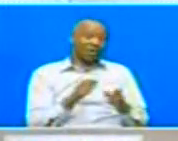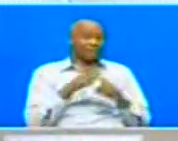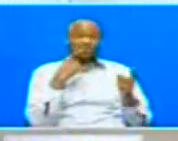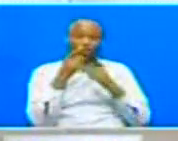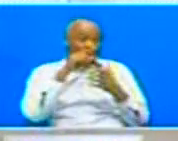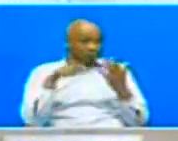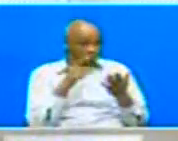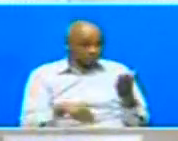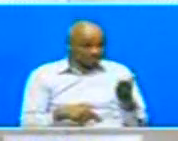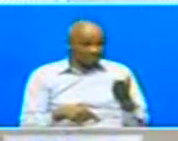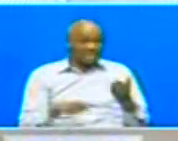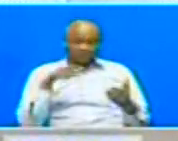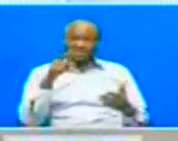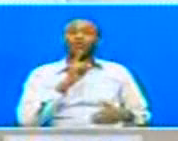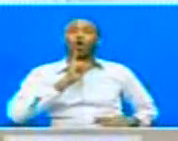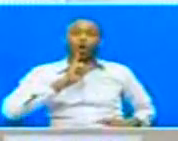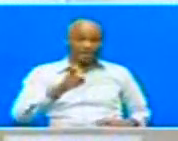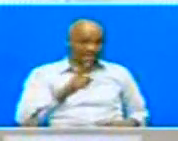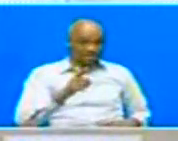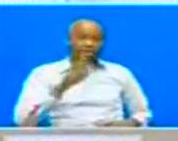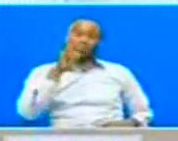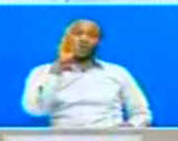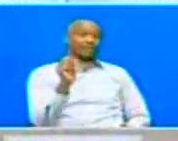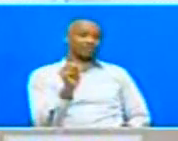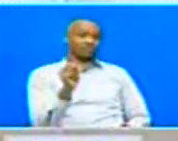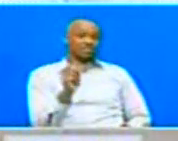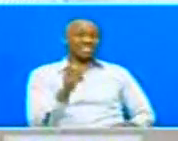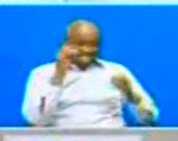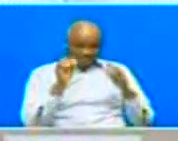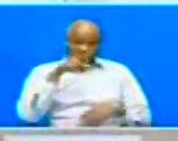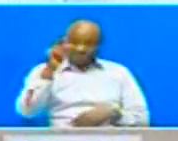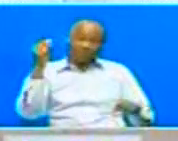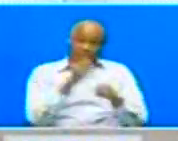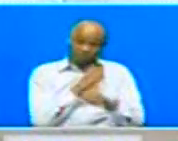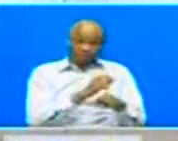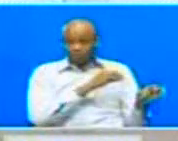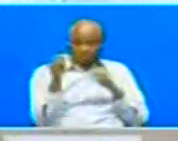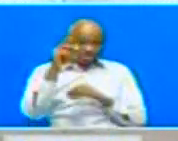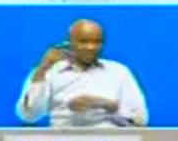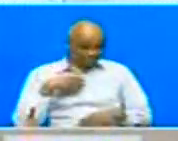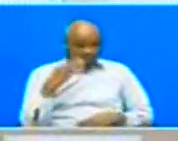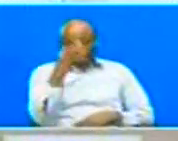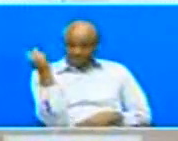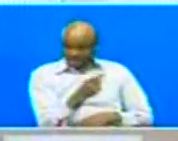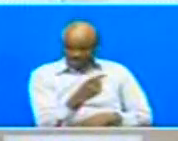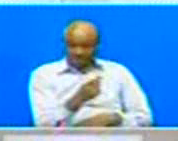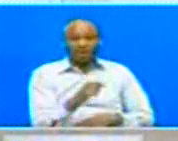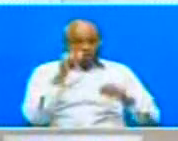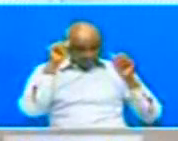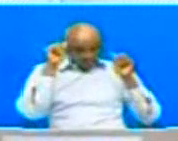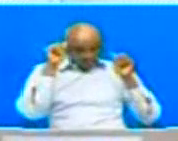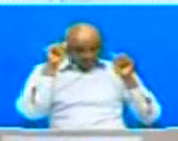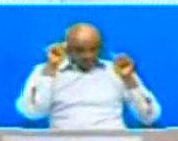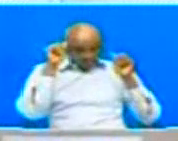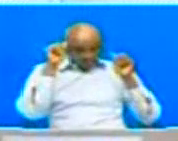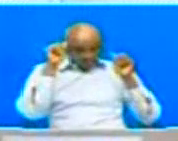He talked about if he was ordering the United Nations that if they do not repatriate them within 3 months, we will send